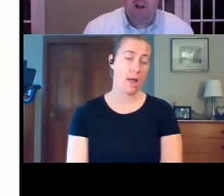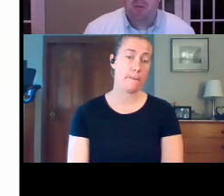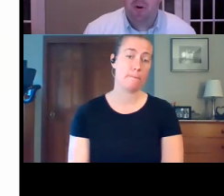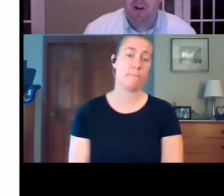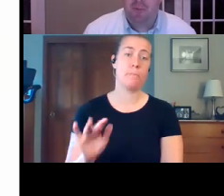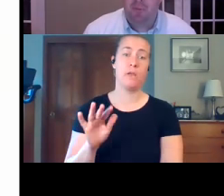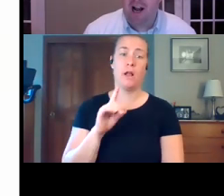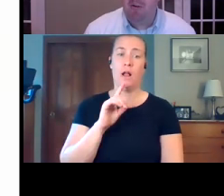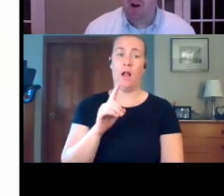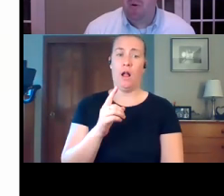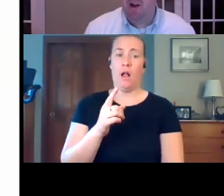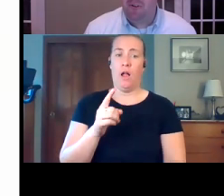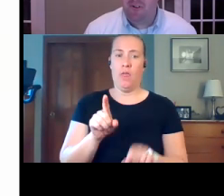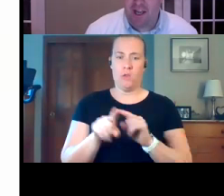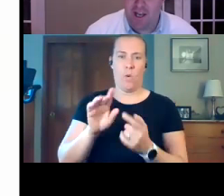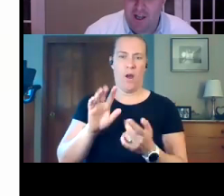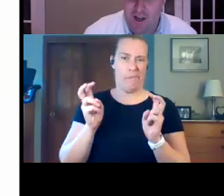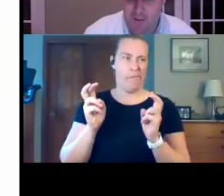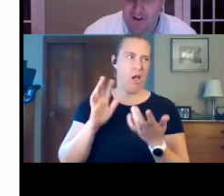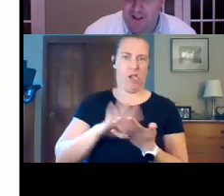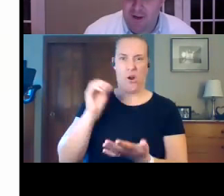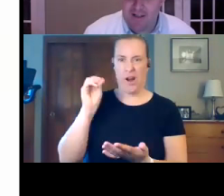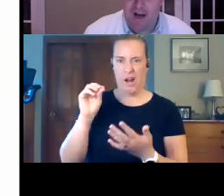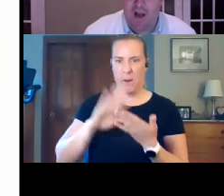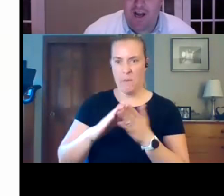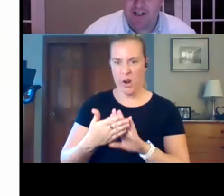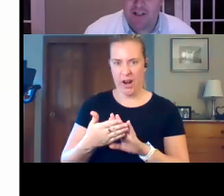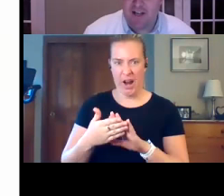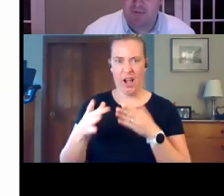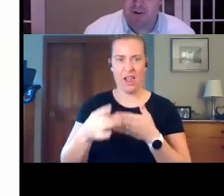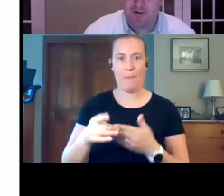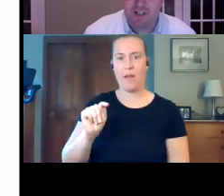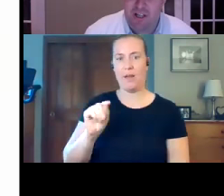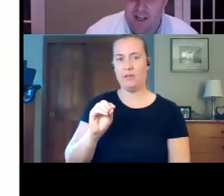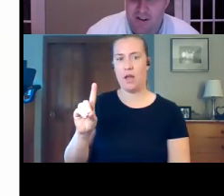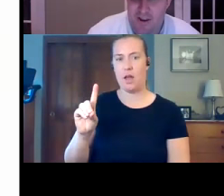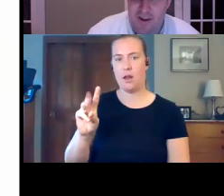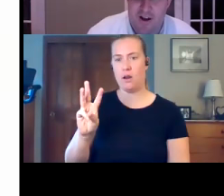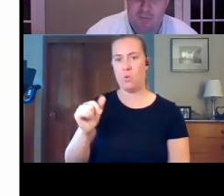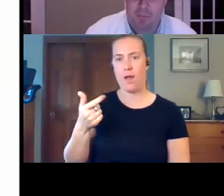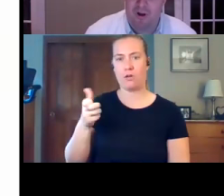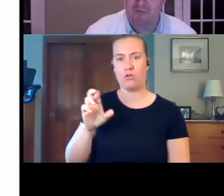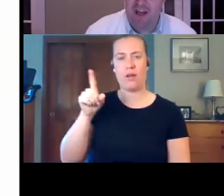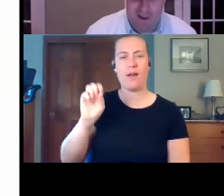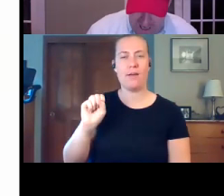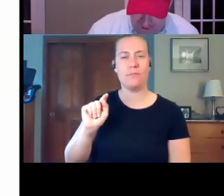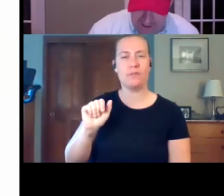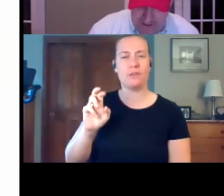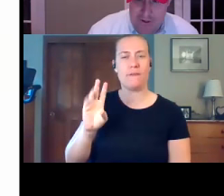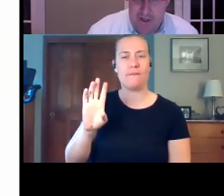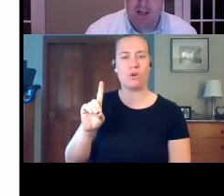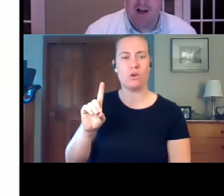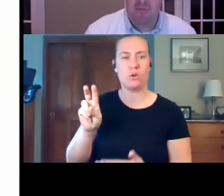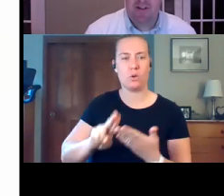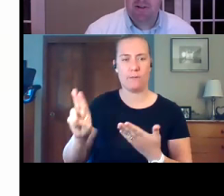learning community, for lack of a better way of saying it, that's led by Todd Wagner at Stanford University and the VA in Palo